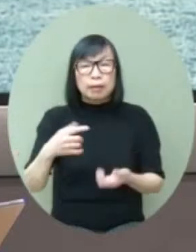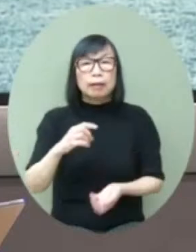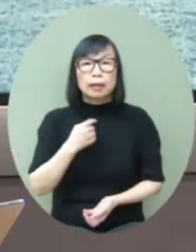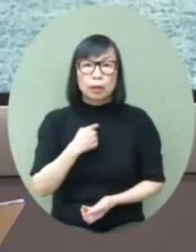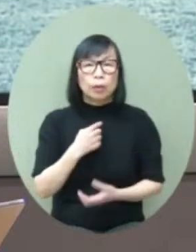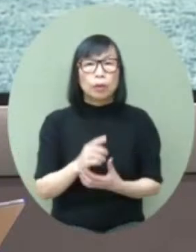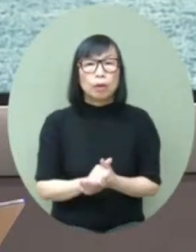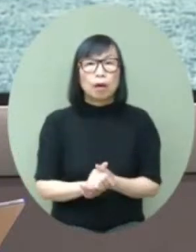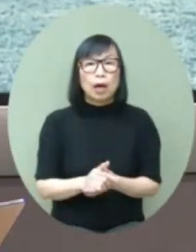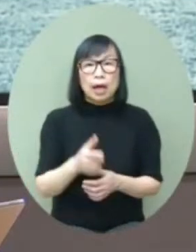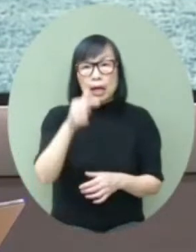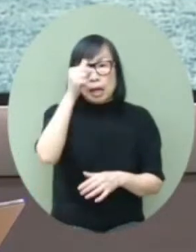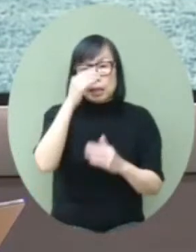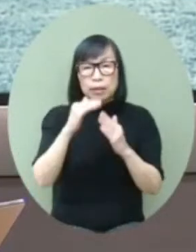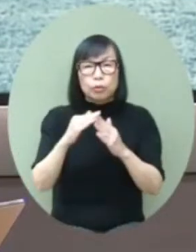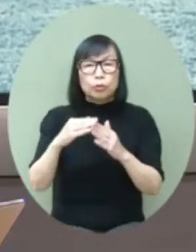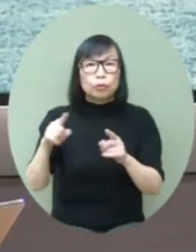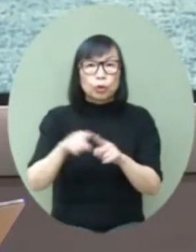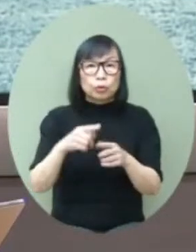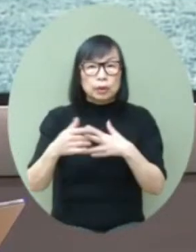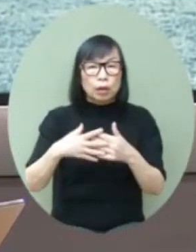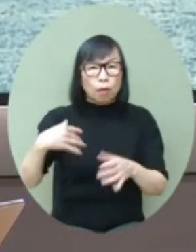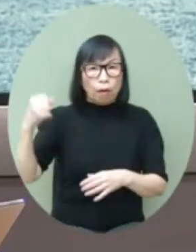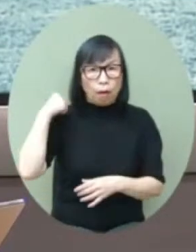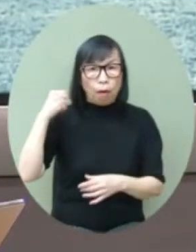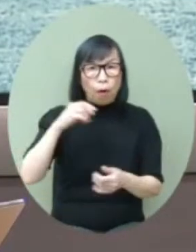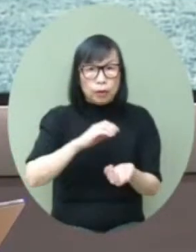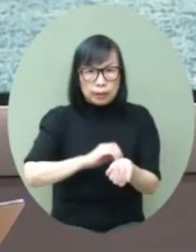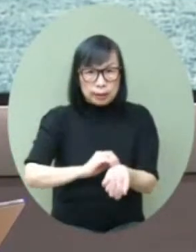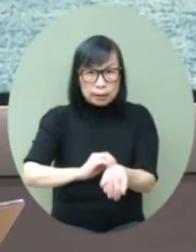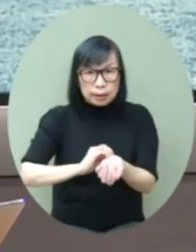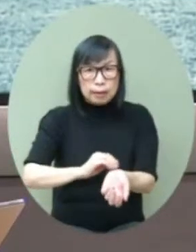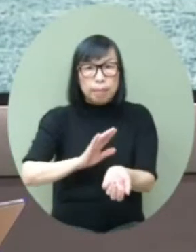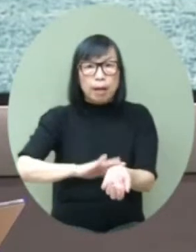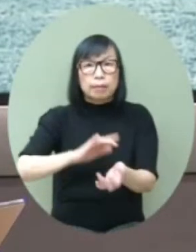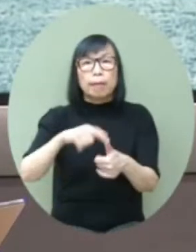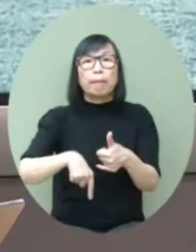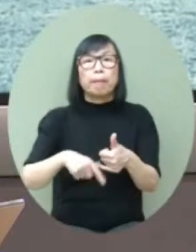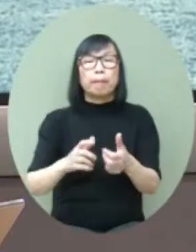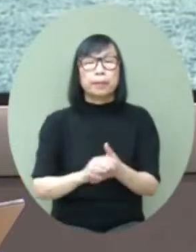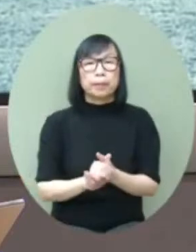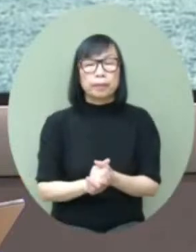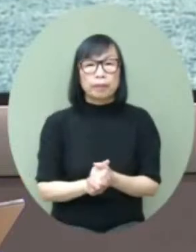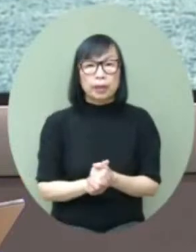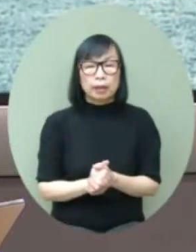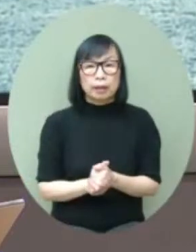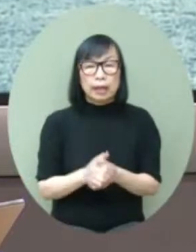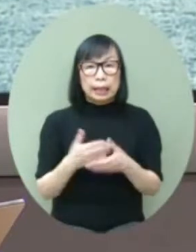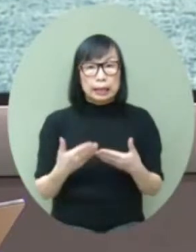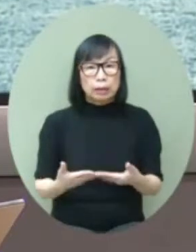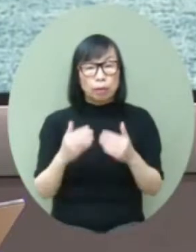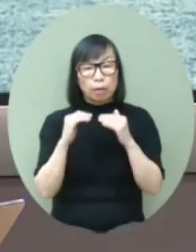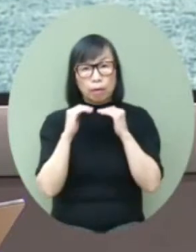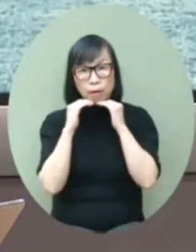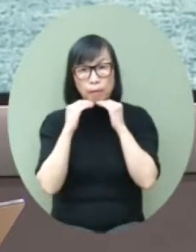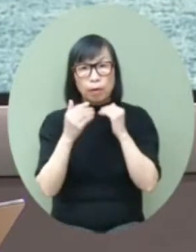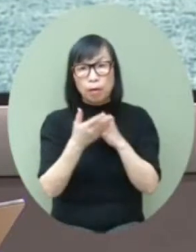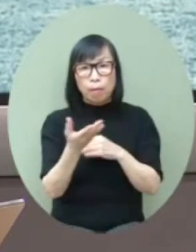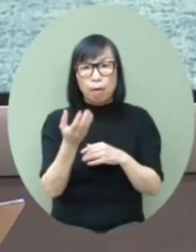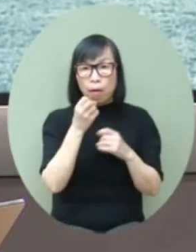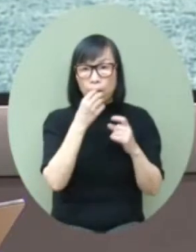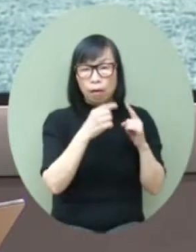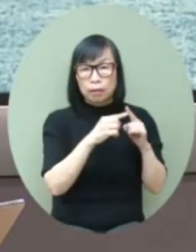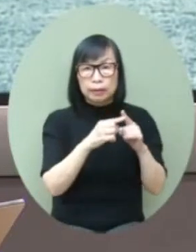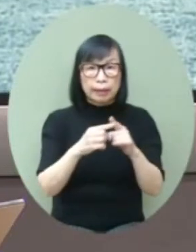close contacts and try to isolate these cases. And hospital authority is making every effort to treat the patients.